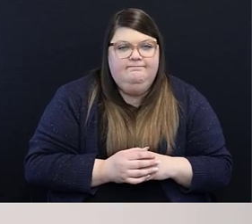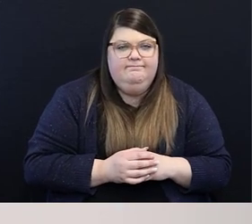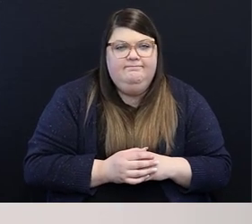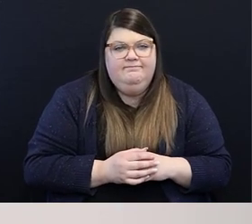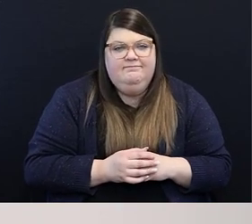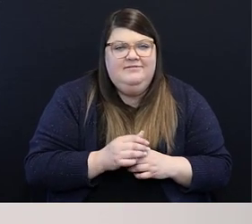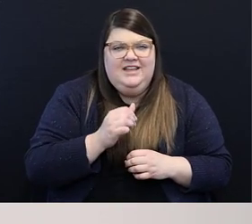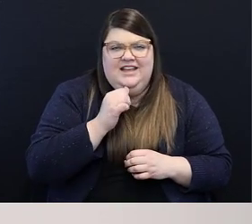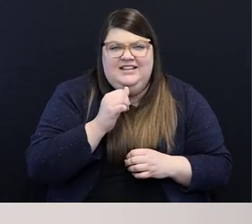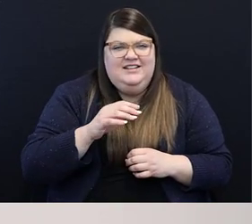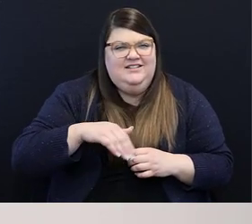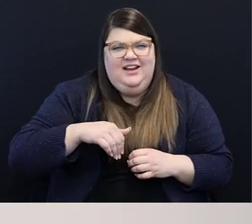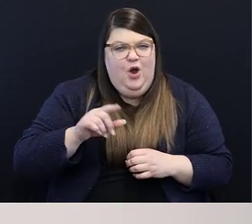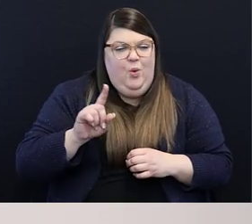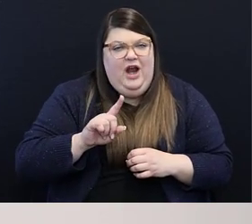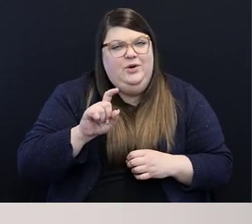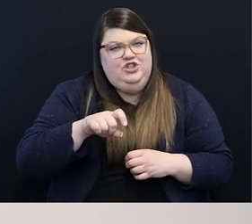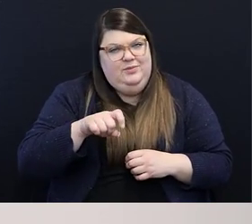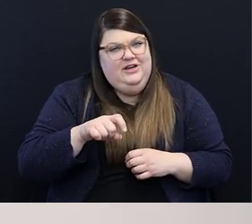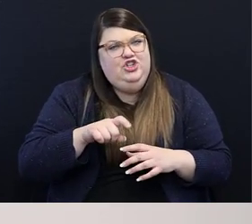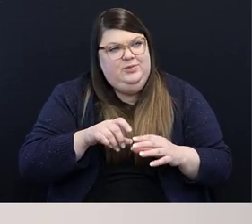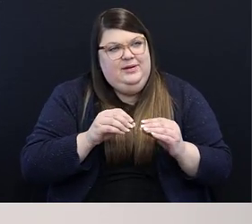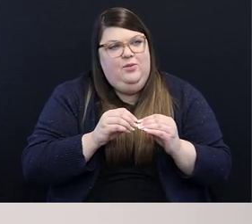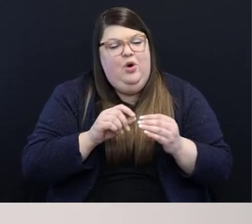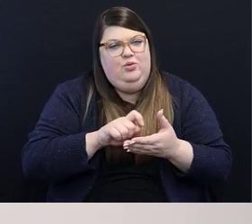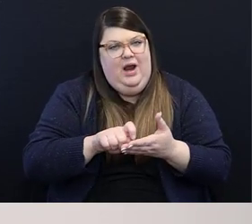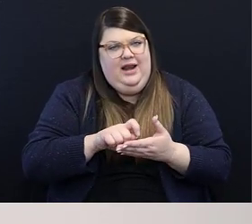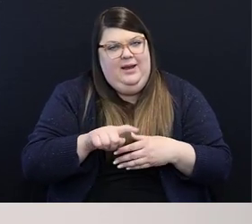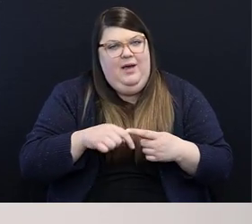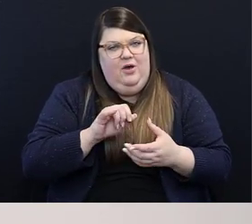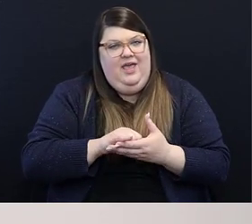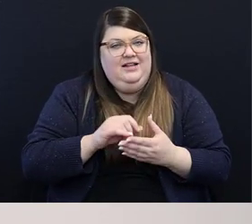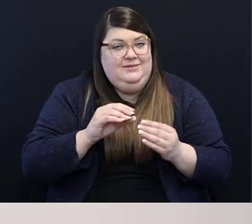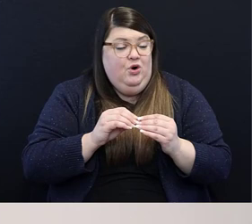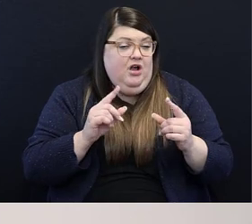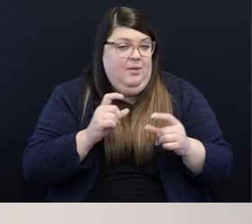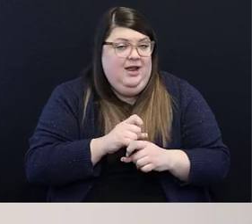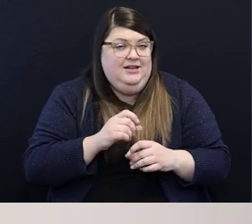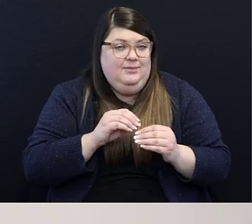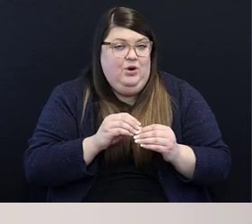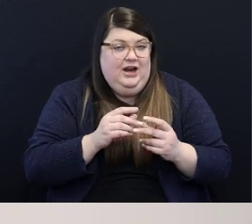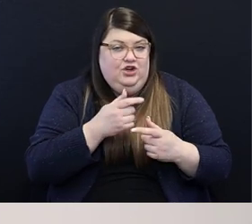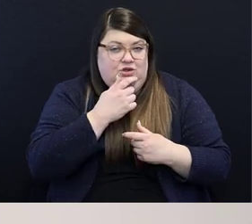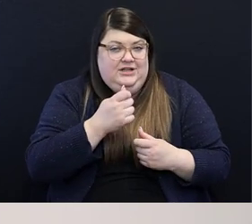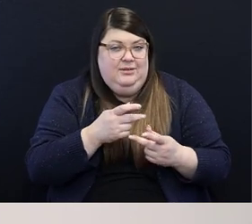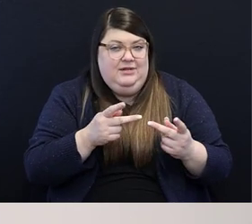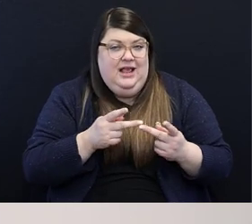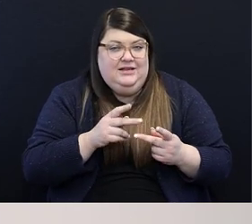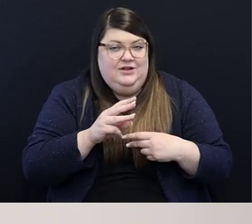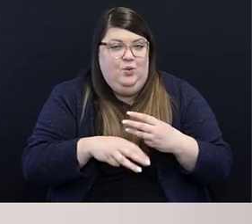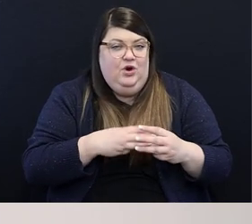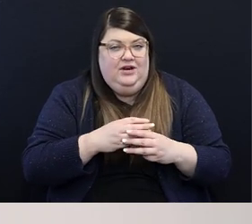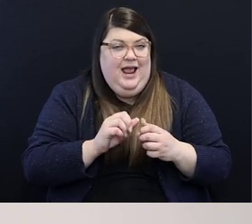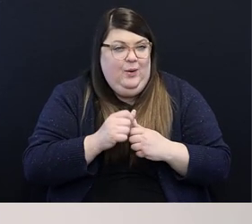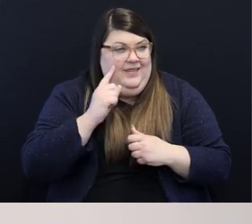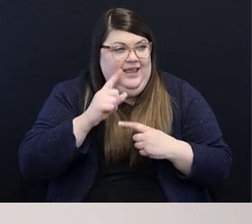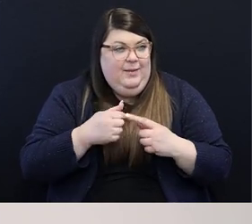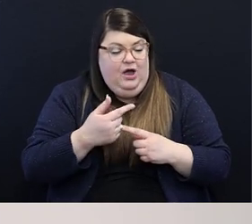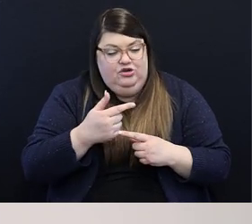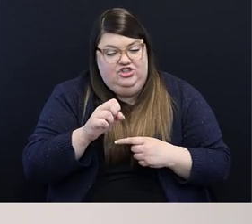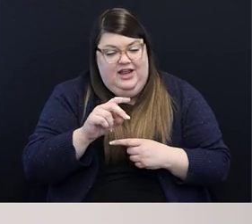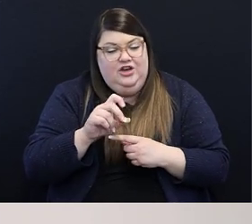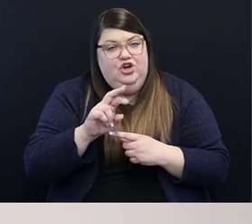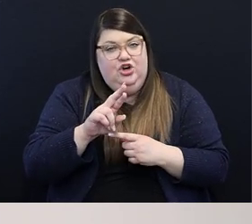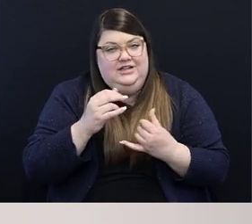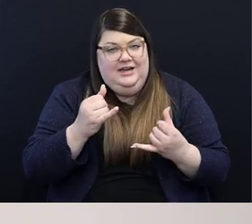isn't where it should be. I mean, there should be a lot more writing about it. It's much more complicated. I think we're in a more interesting place in the world and how we think about gender today.